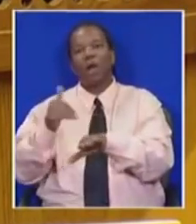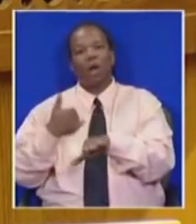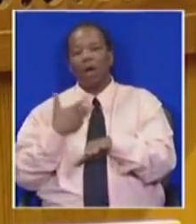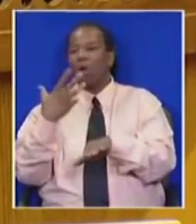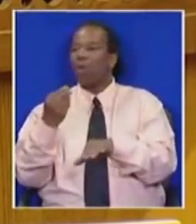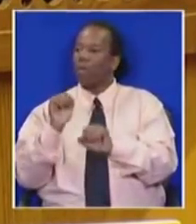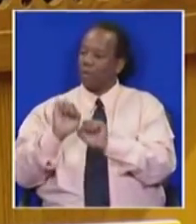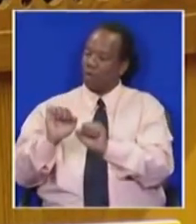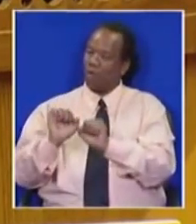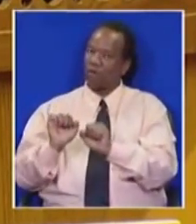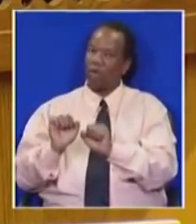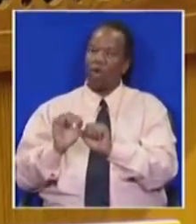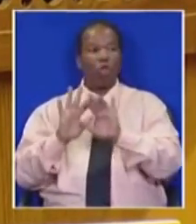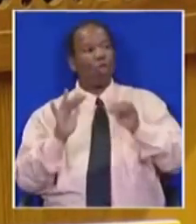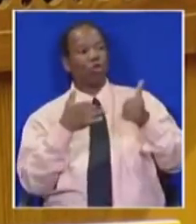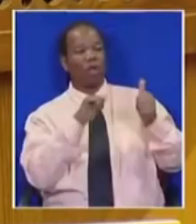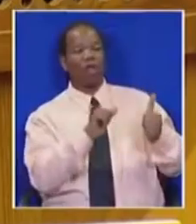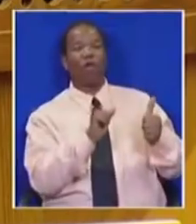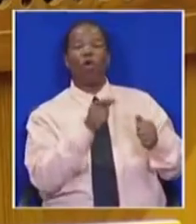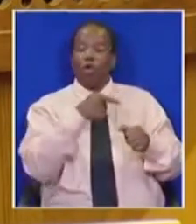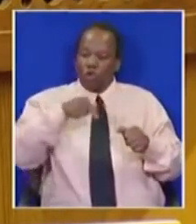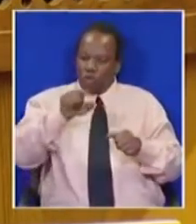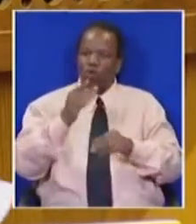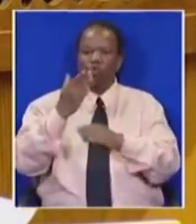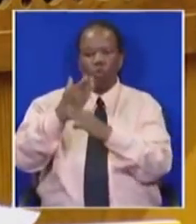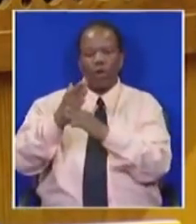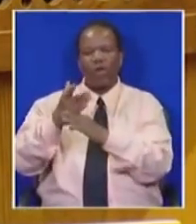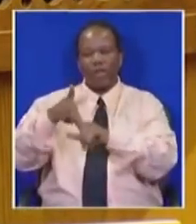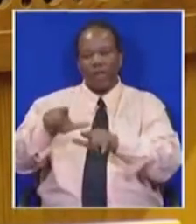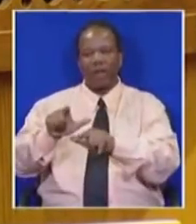state. Let those who work the land own the land.